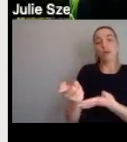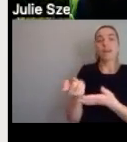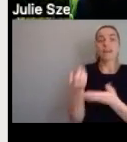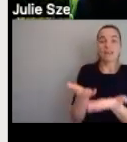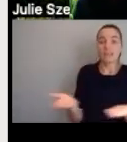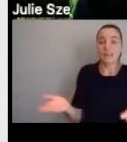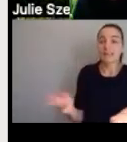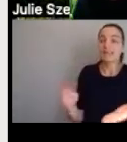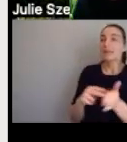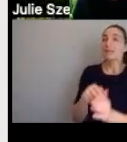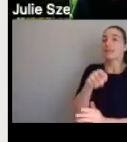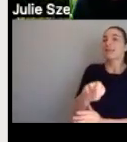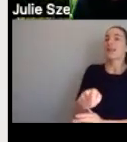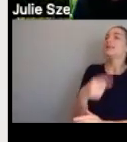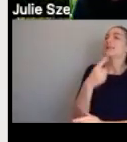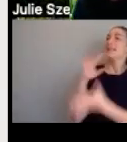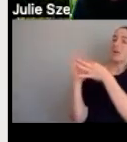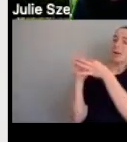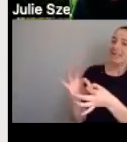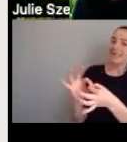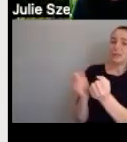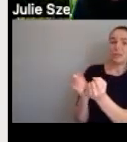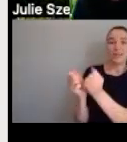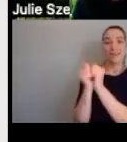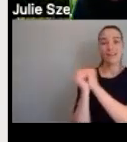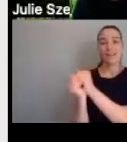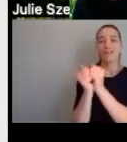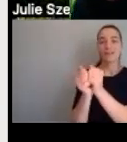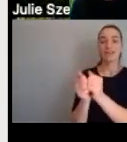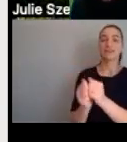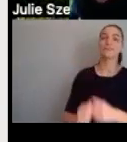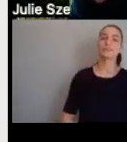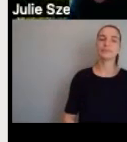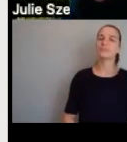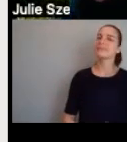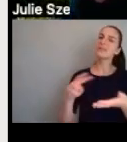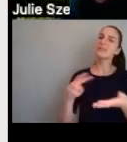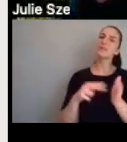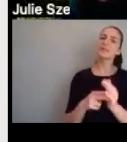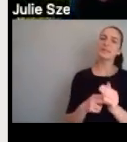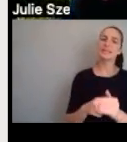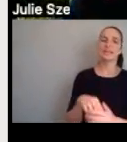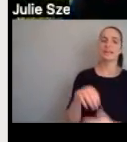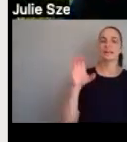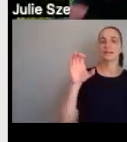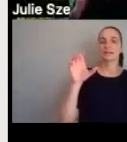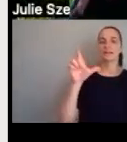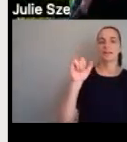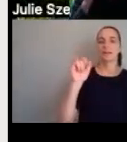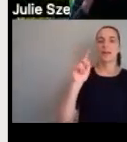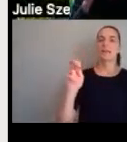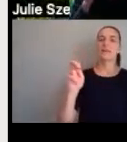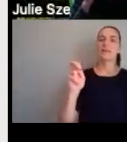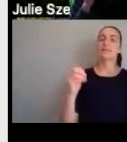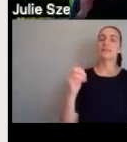does it mean to say climate justice, um, injustice is violence? Um, we could see this in terms of, um,